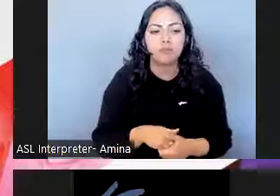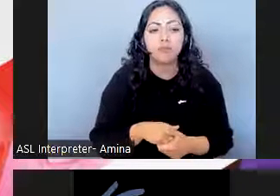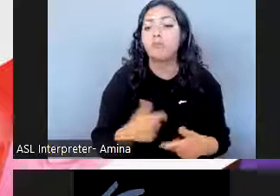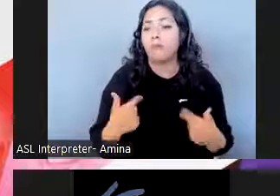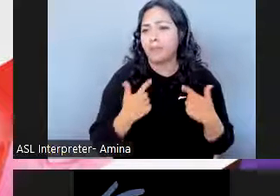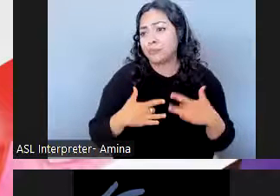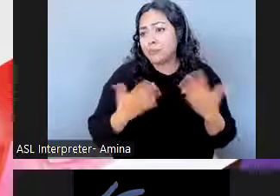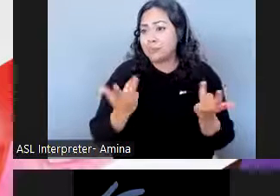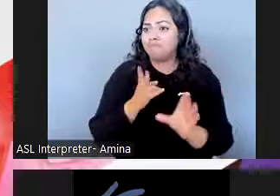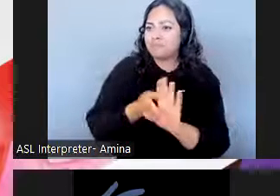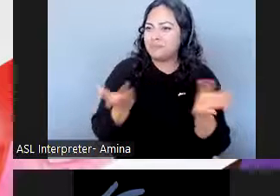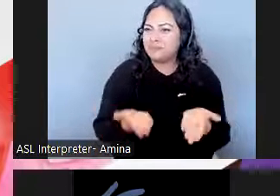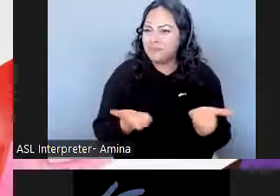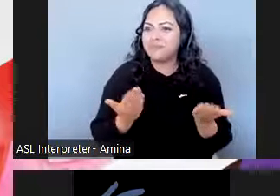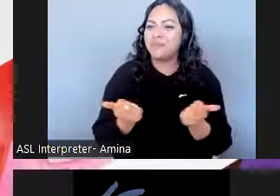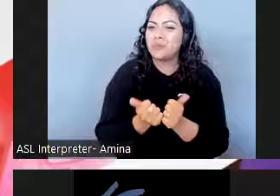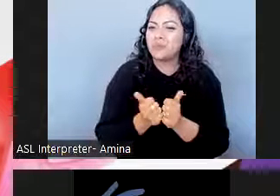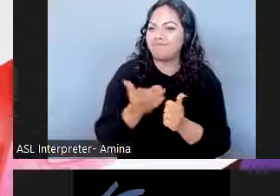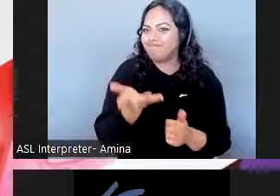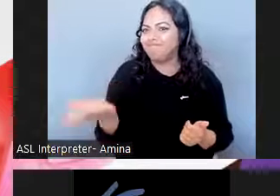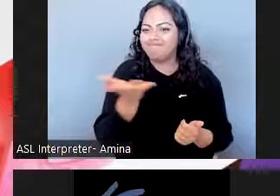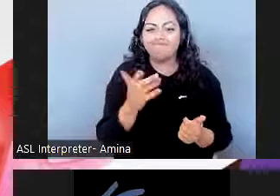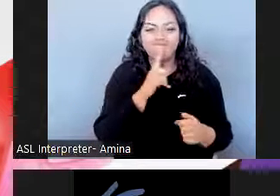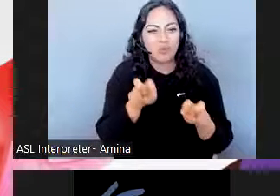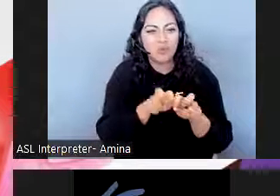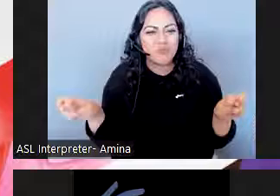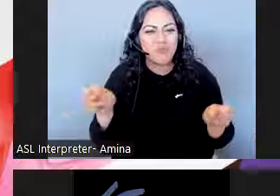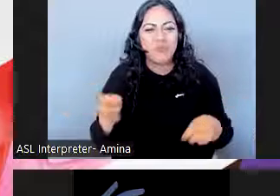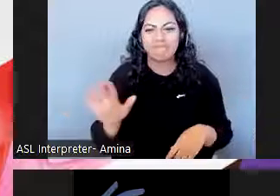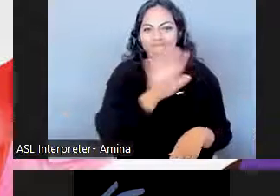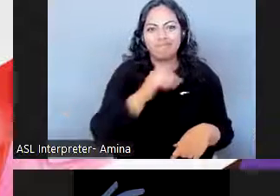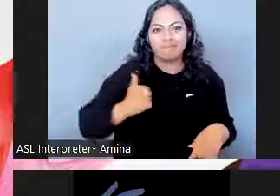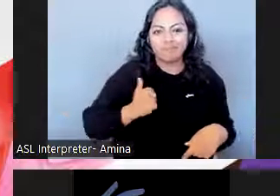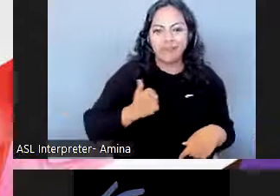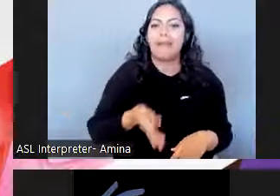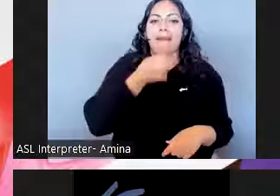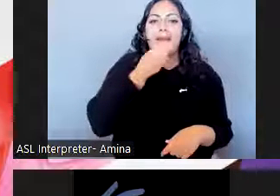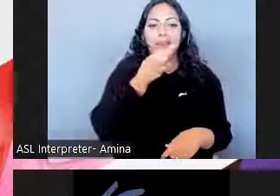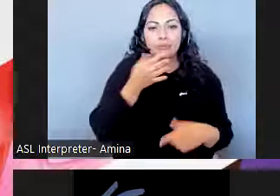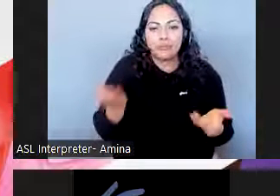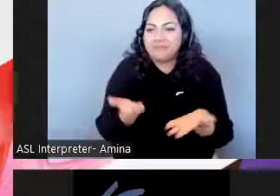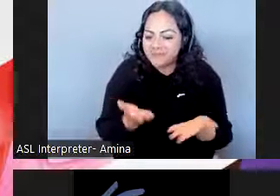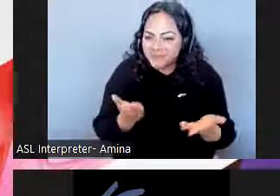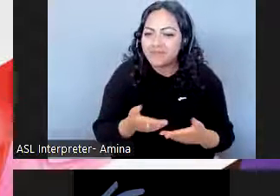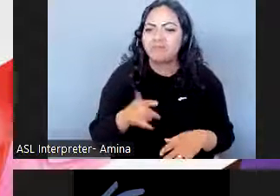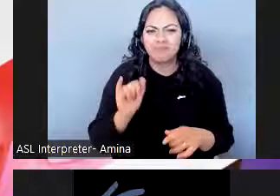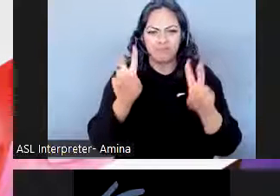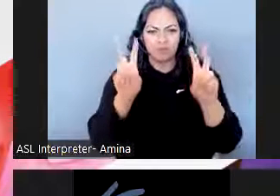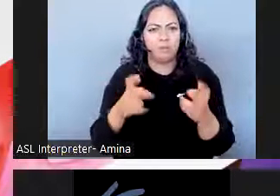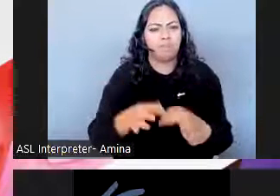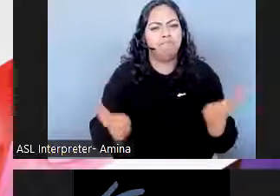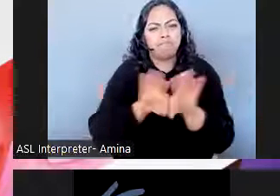of pan-Canadian experts present to talk about this topic, because I think it is very important,